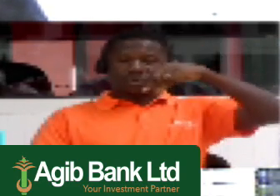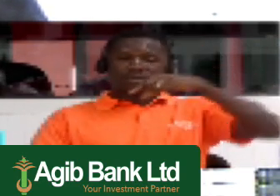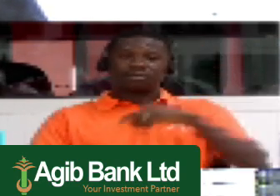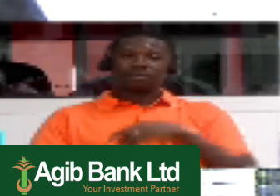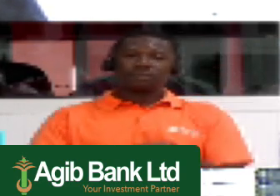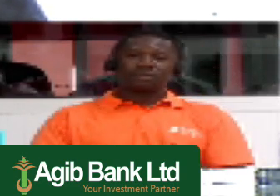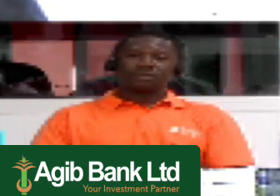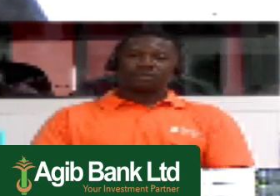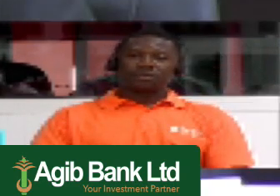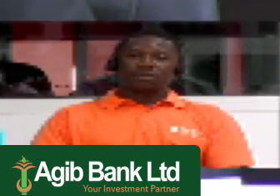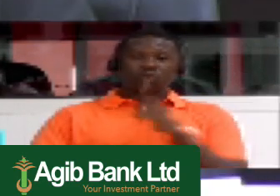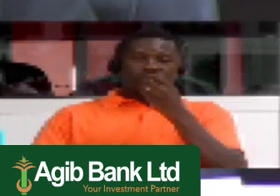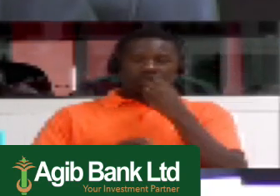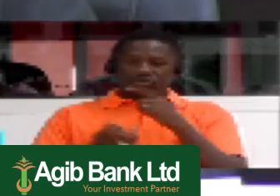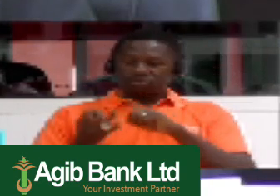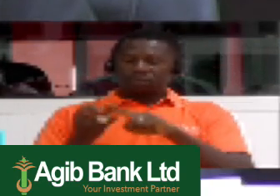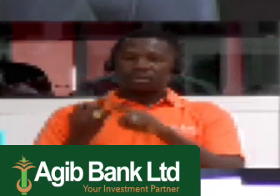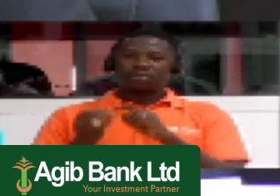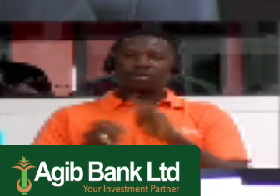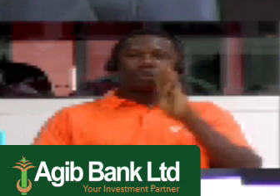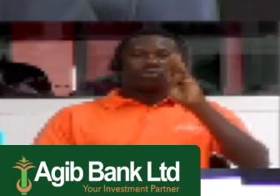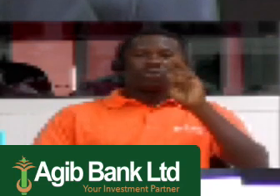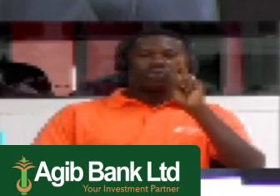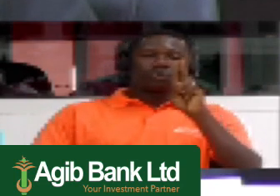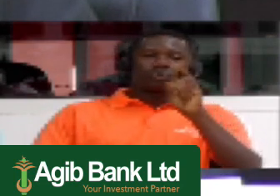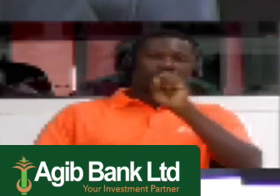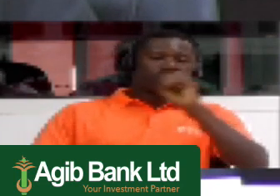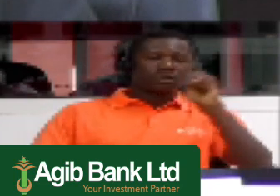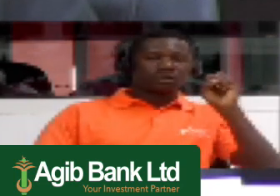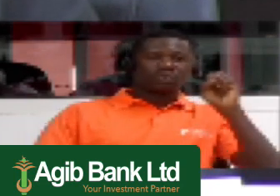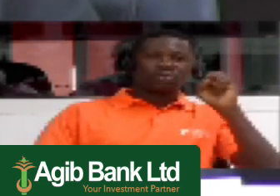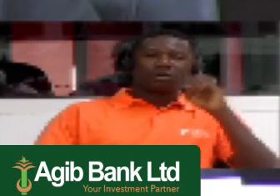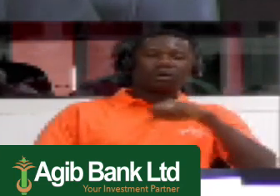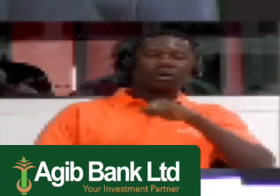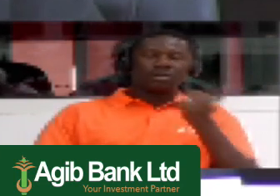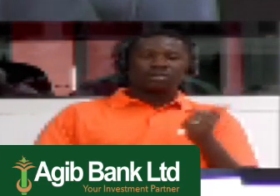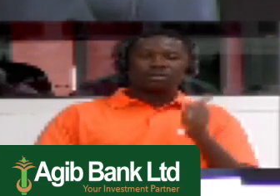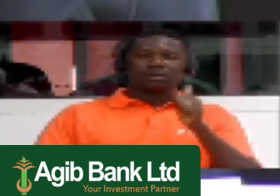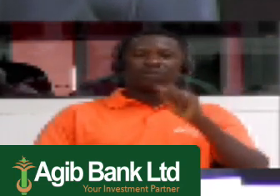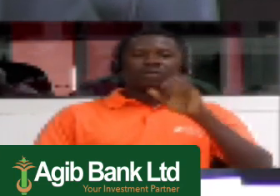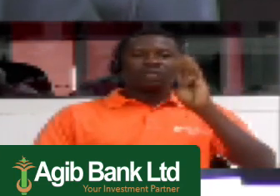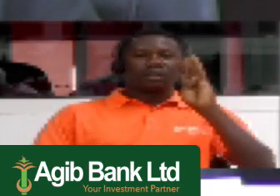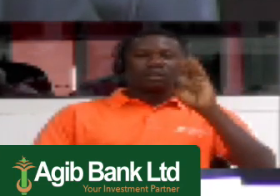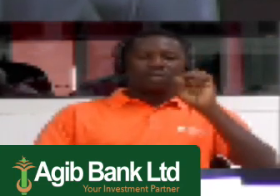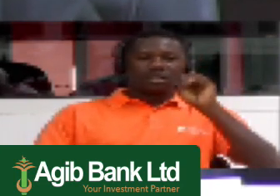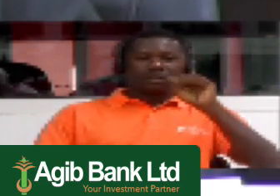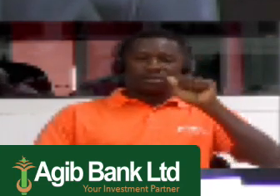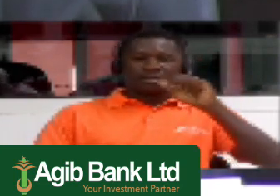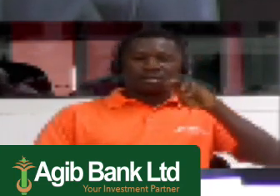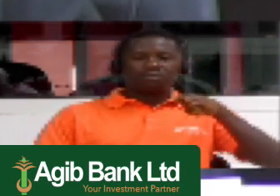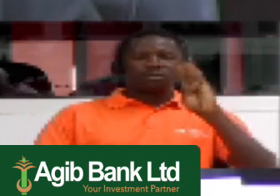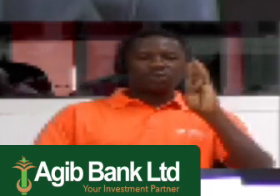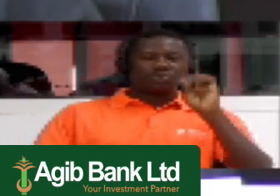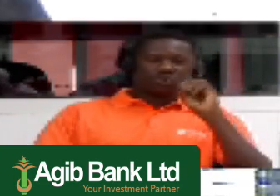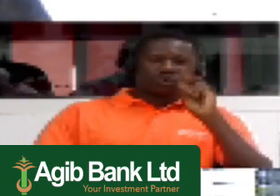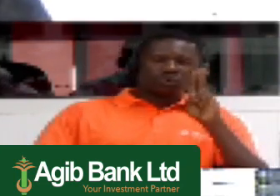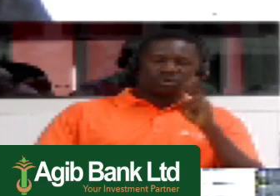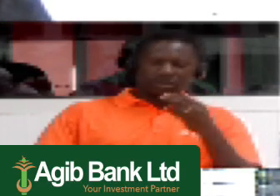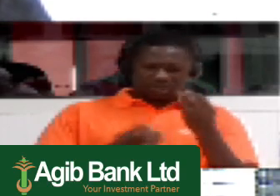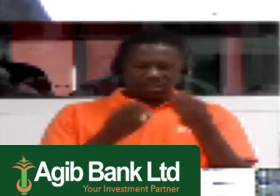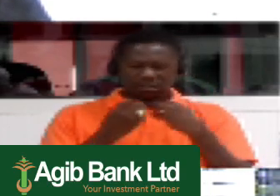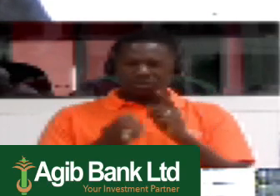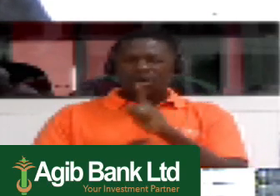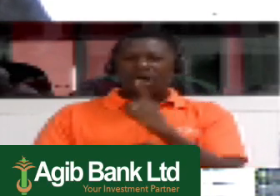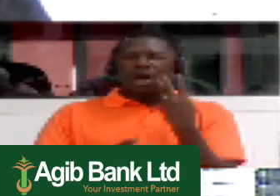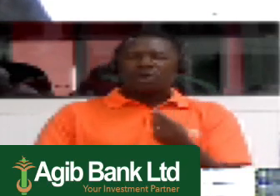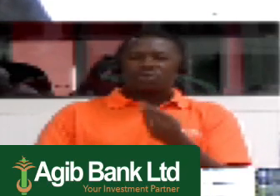also mentioned Buso and Sambu. Can you give us their full names and their ranks and how you got to know them? Ako ye Buso ni Sambu la kumofo.